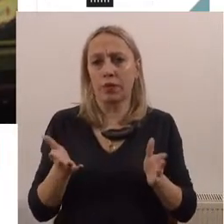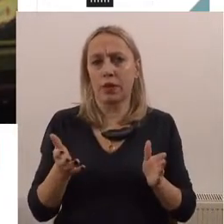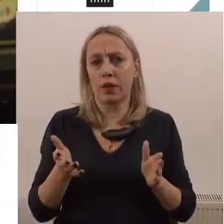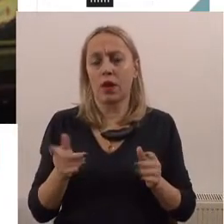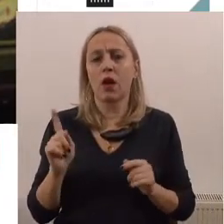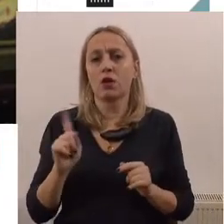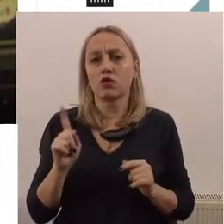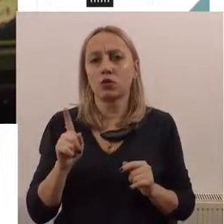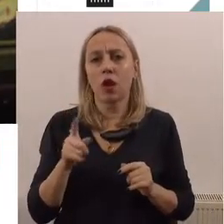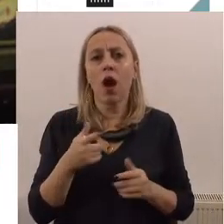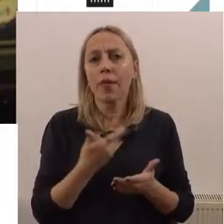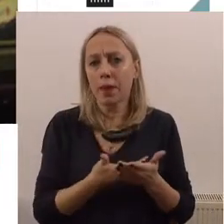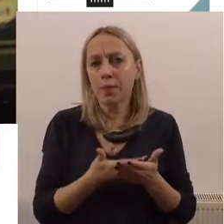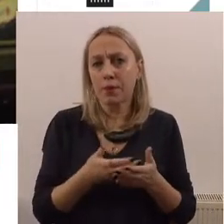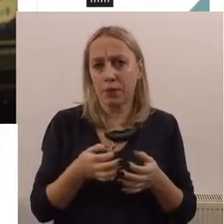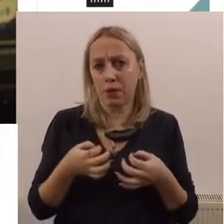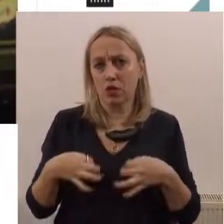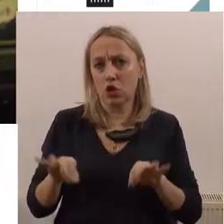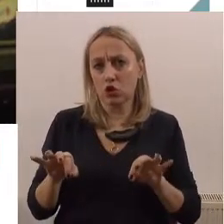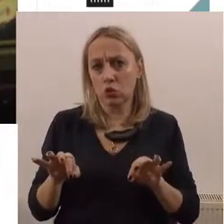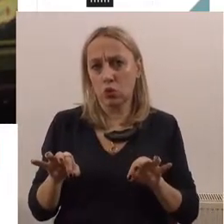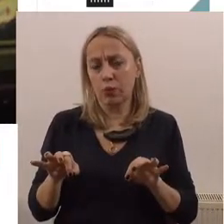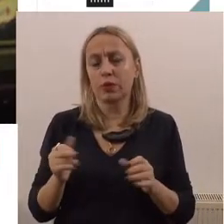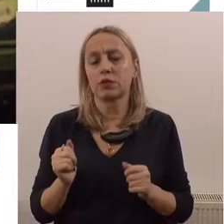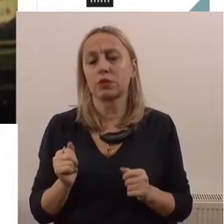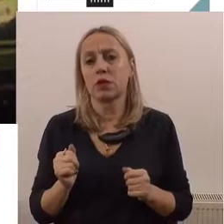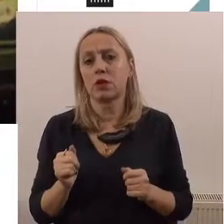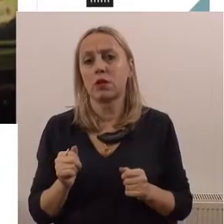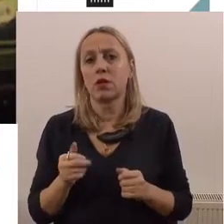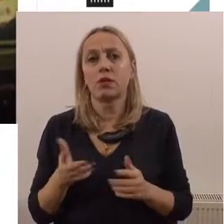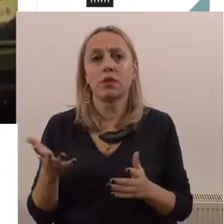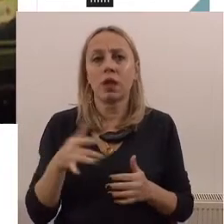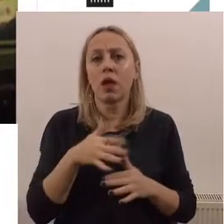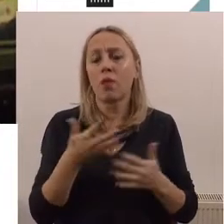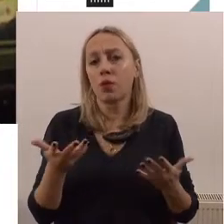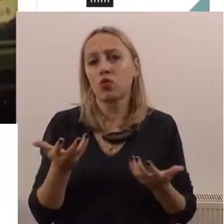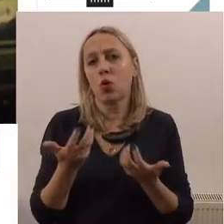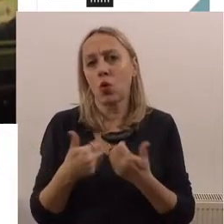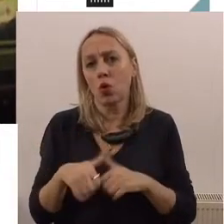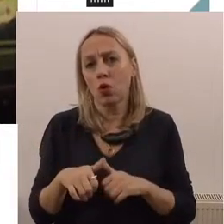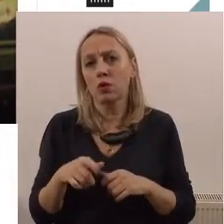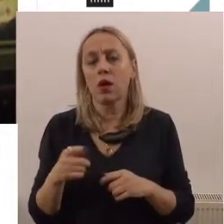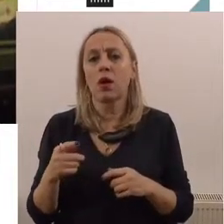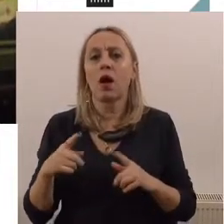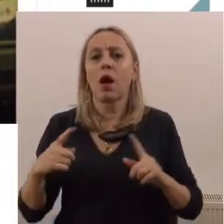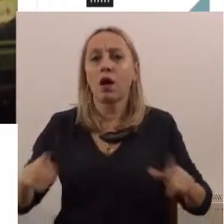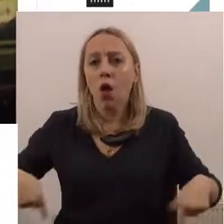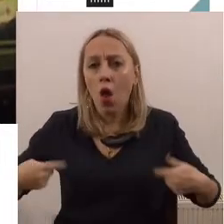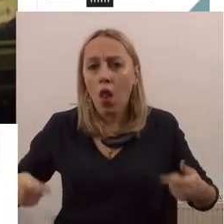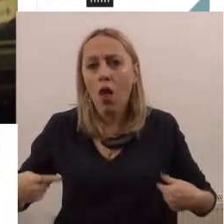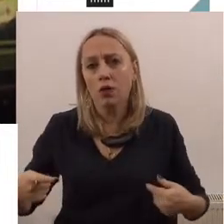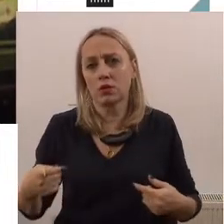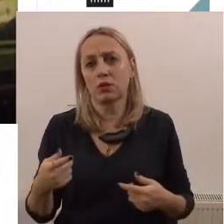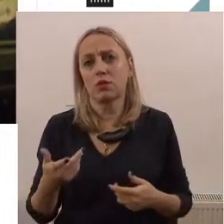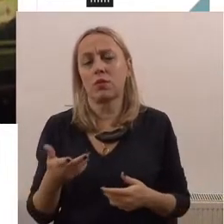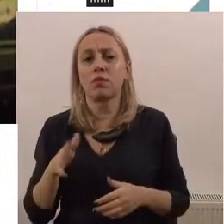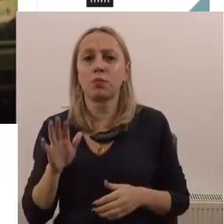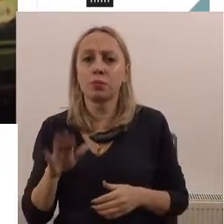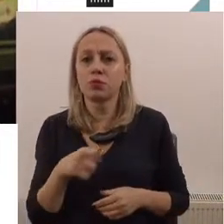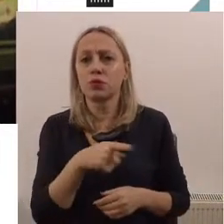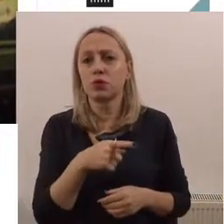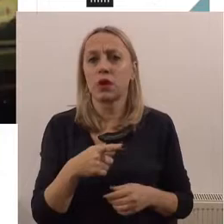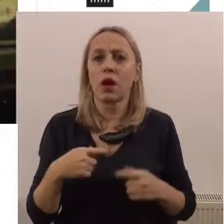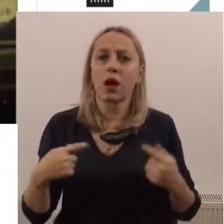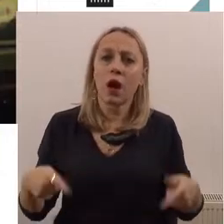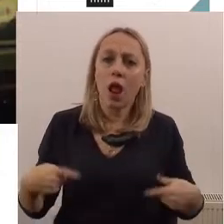with a universal design that would allow for accessibility to a big number of